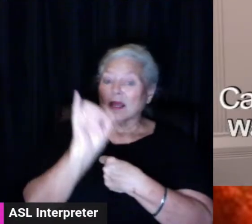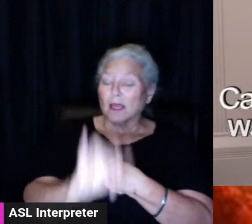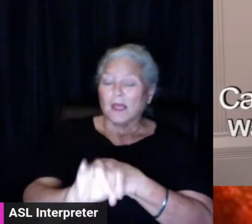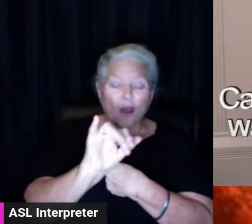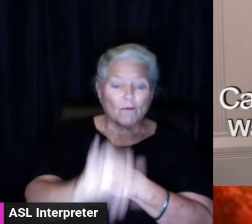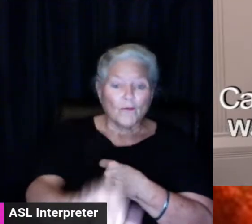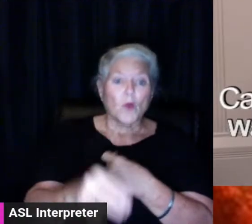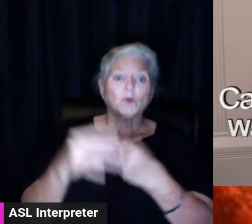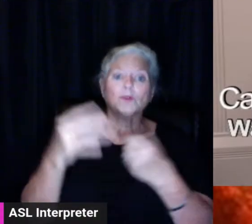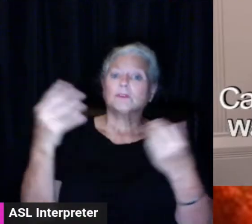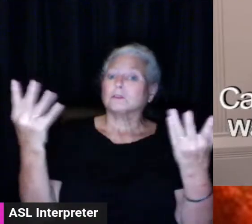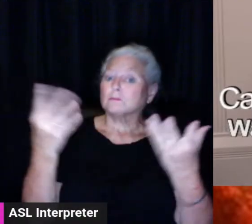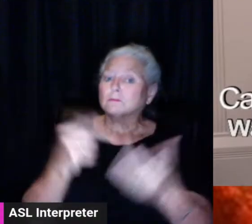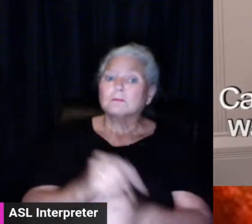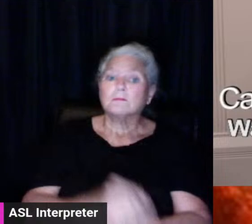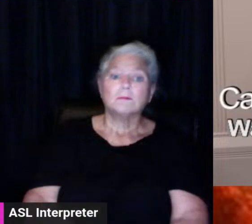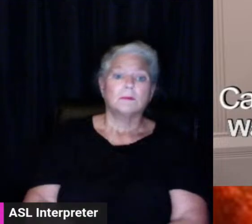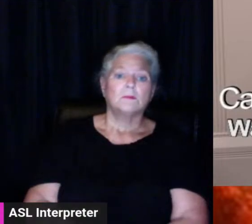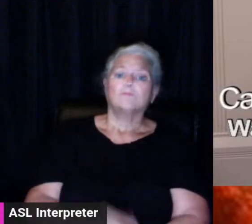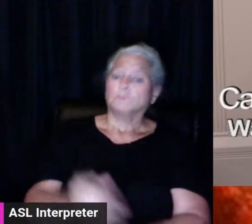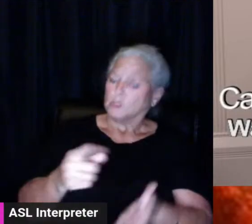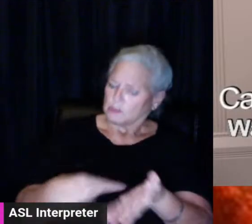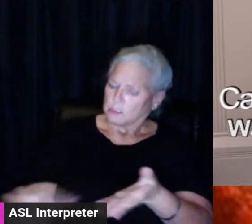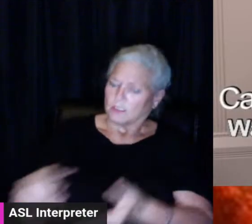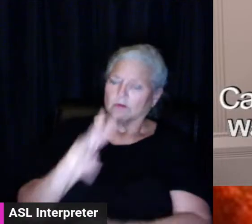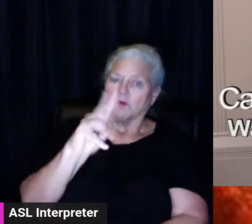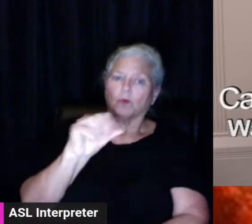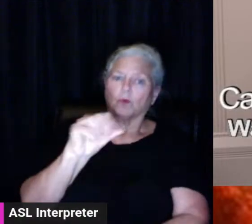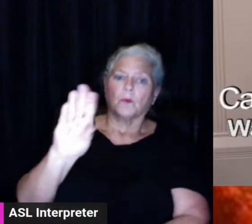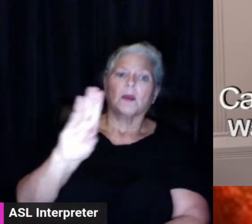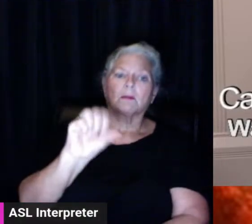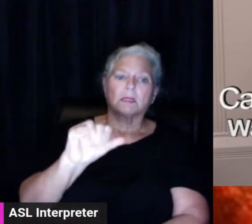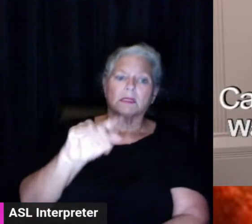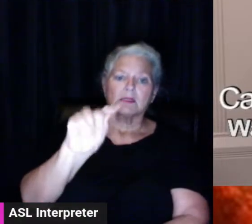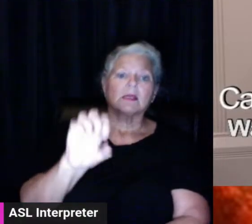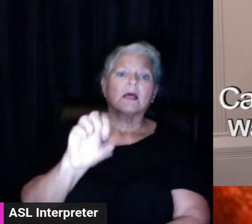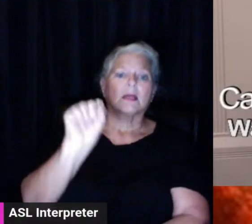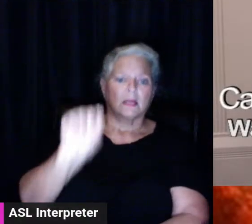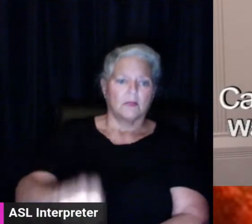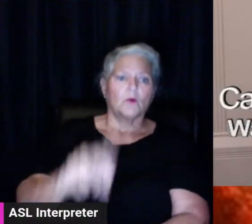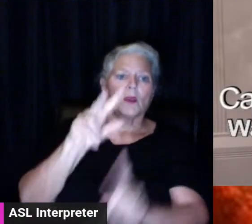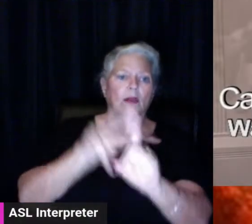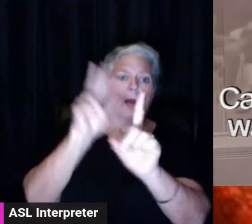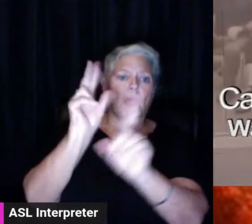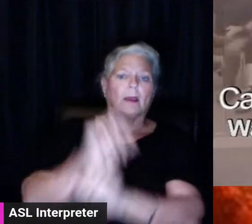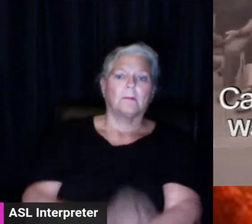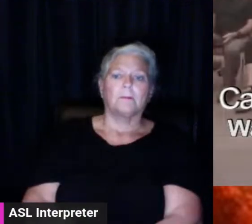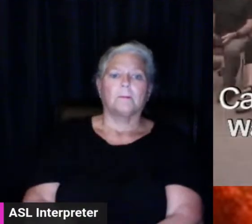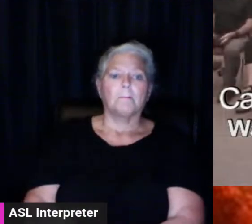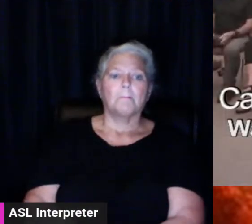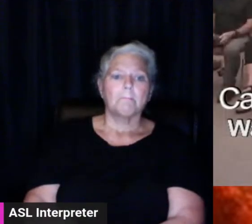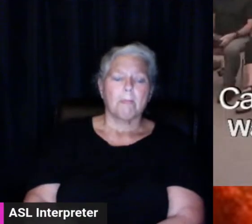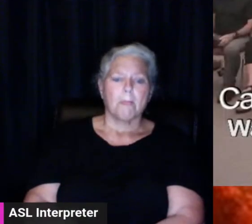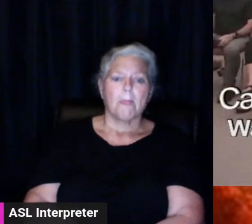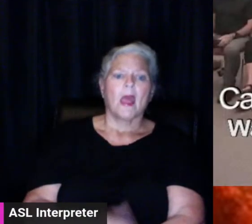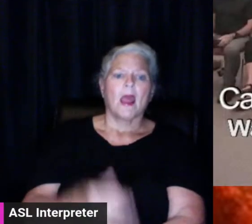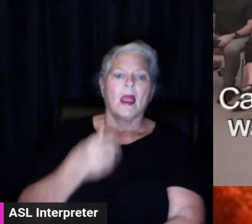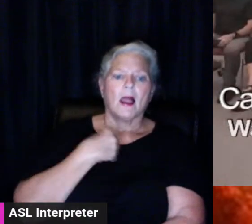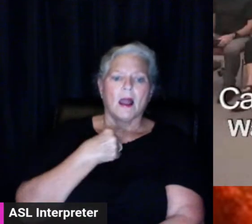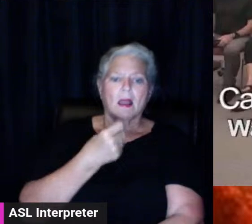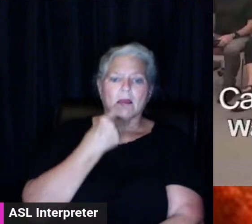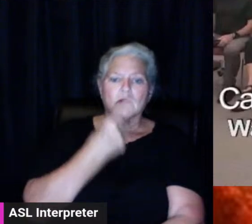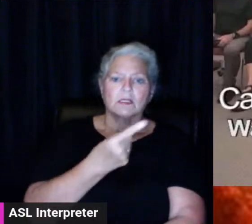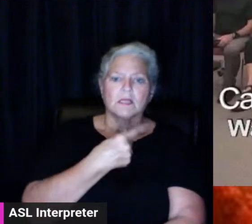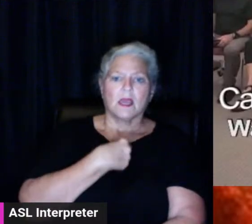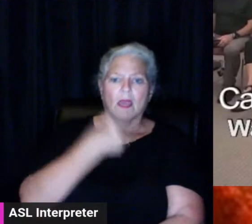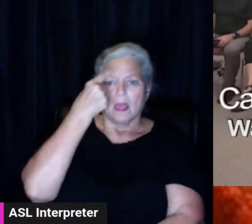website and you can apply to serve on any of those committees. Thank you, Mr. Duty. I have to say, I'm shocked that